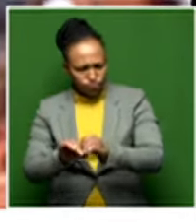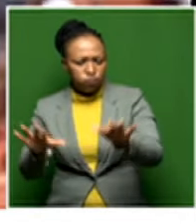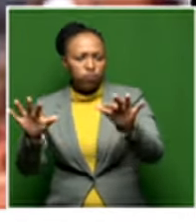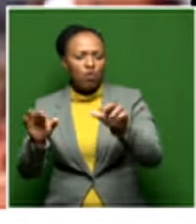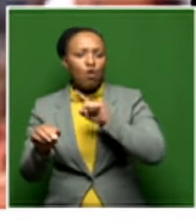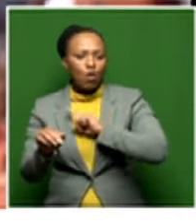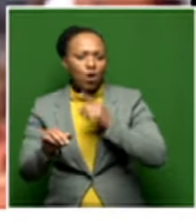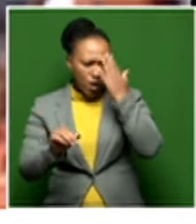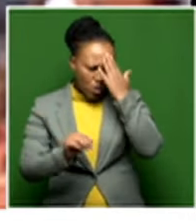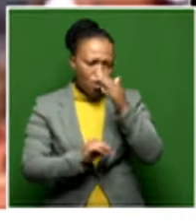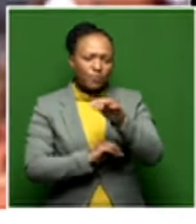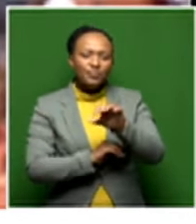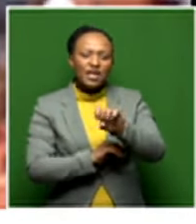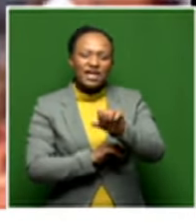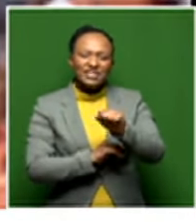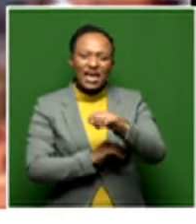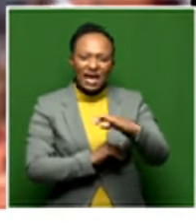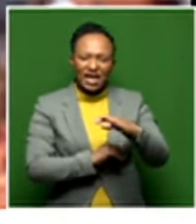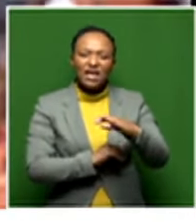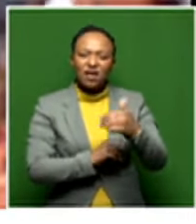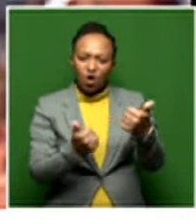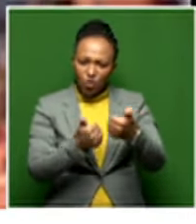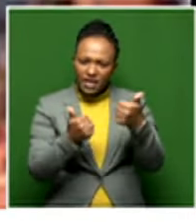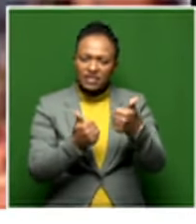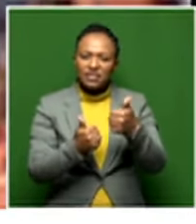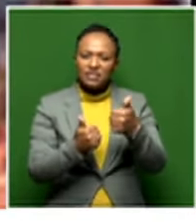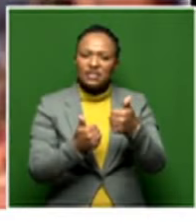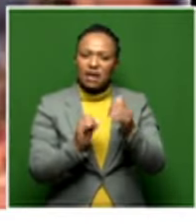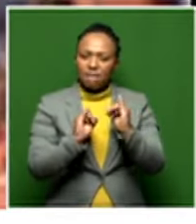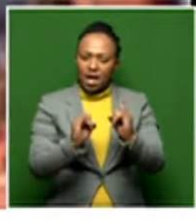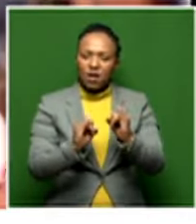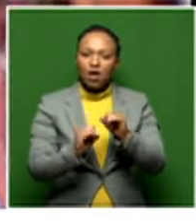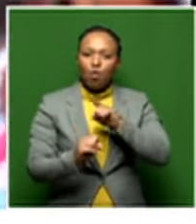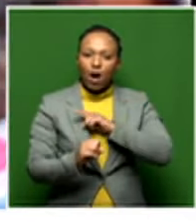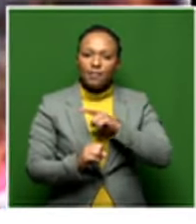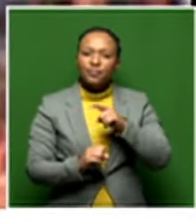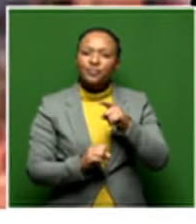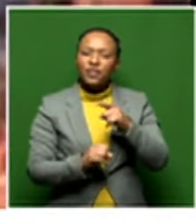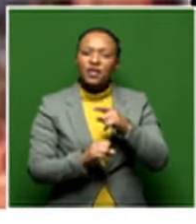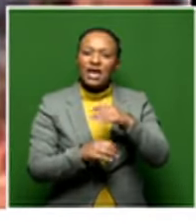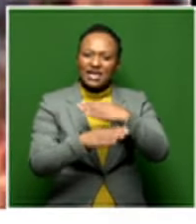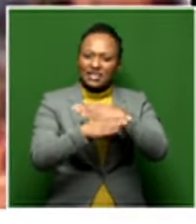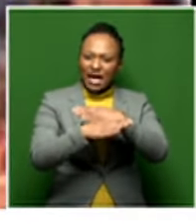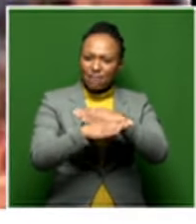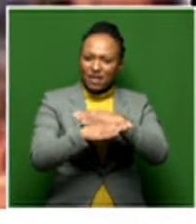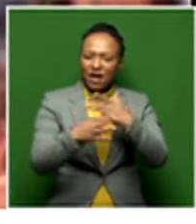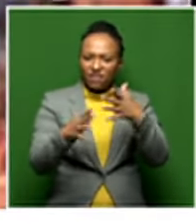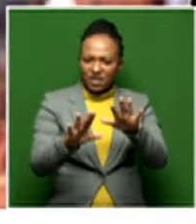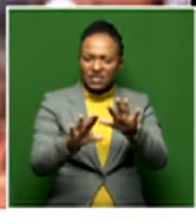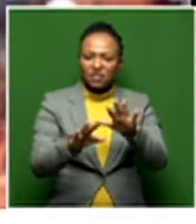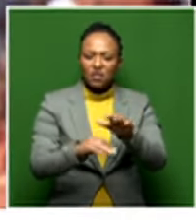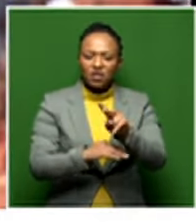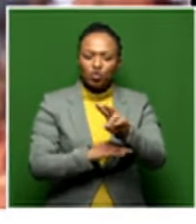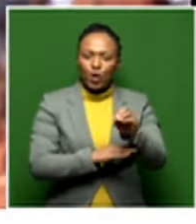is affected, SADC in general, with Zambia yesterday actually recording more than 1,200